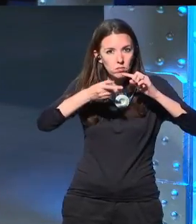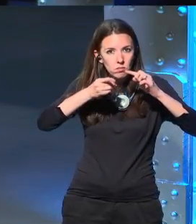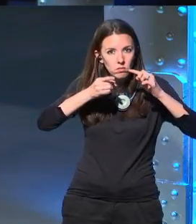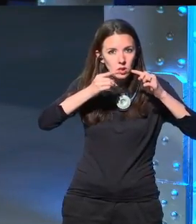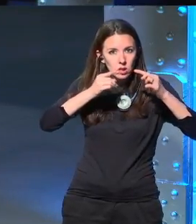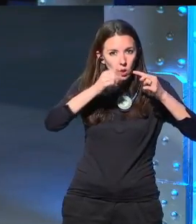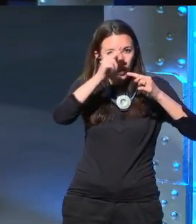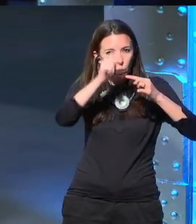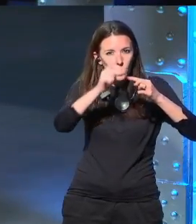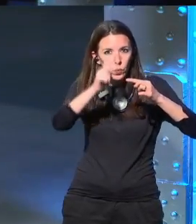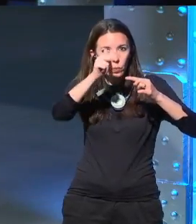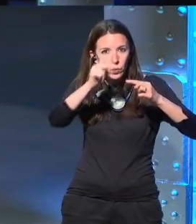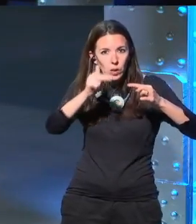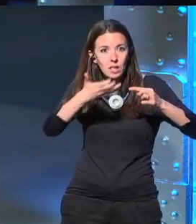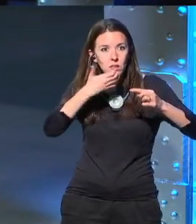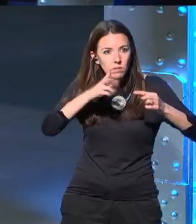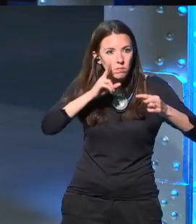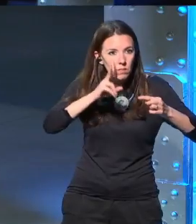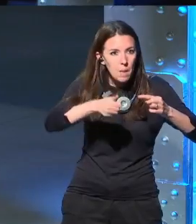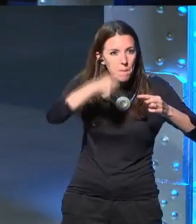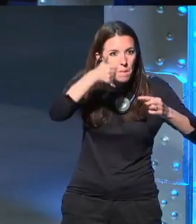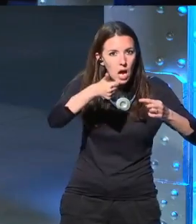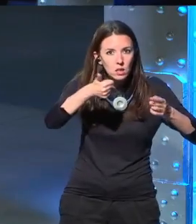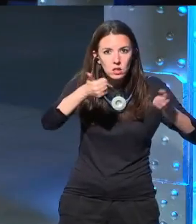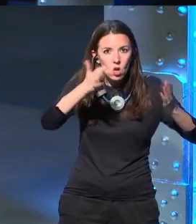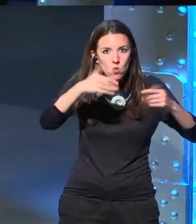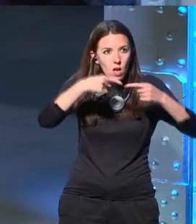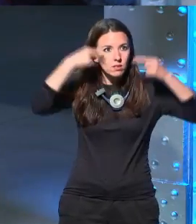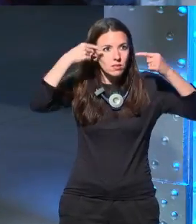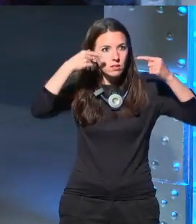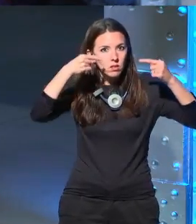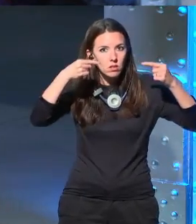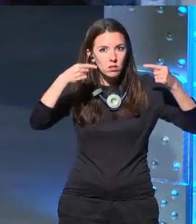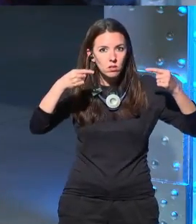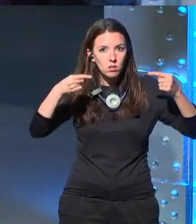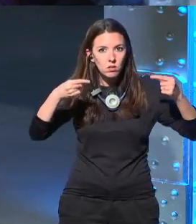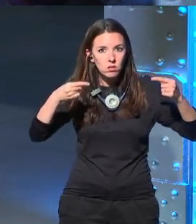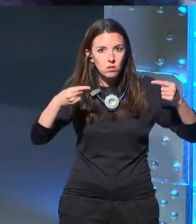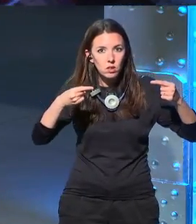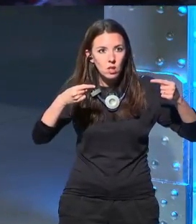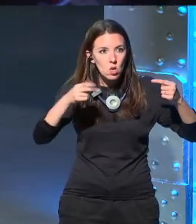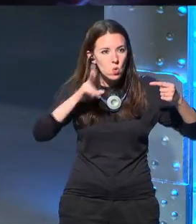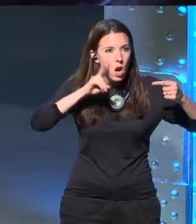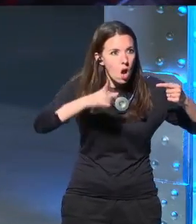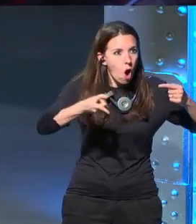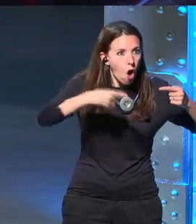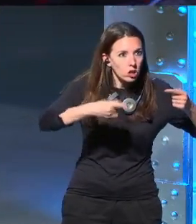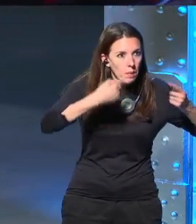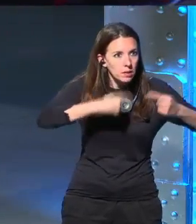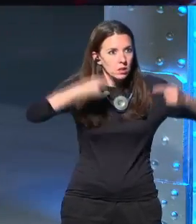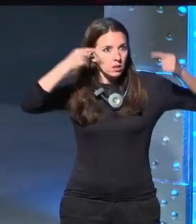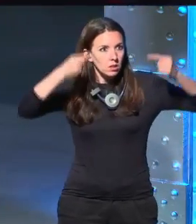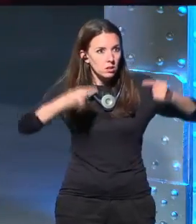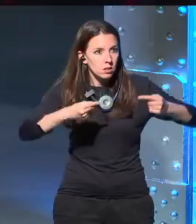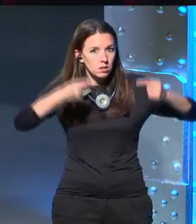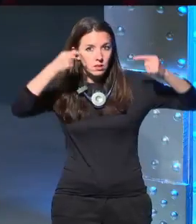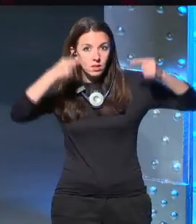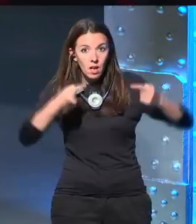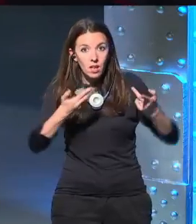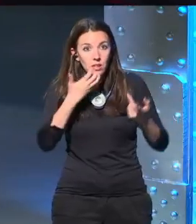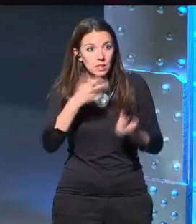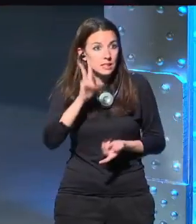less it was there. The more you stared at it, the more it disappeared. But as your eye went to her forehead or to her chin, the smile